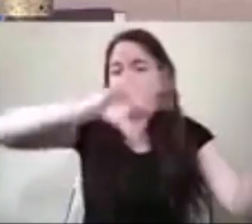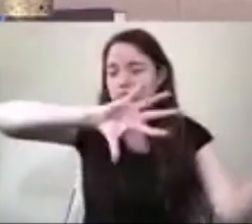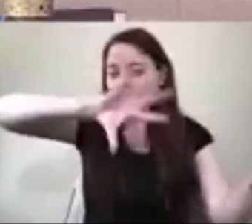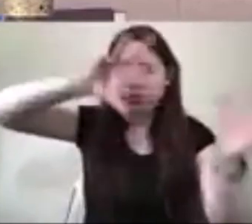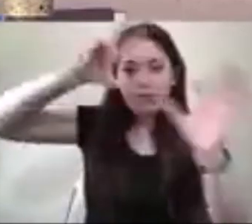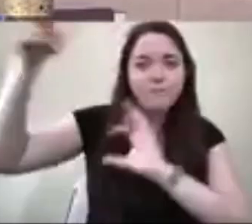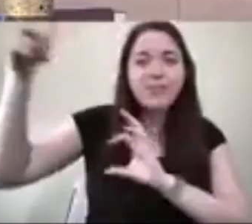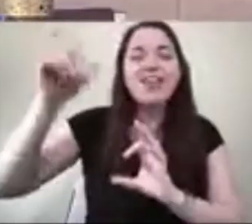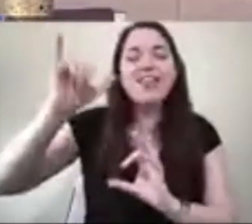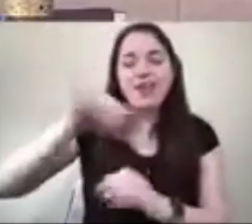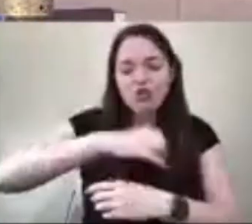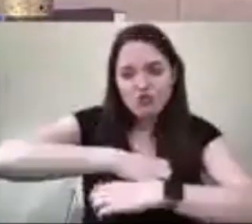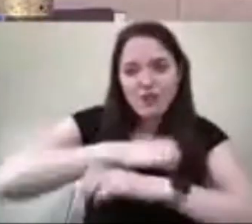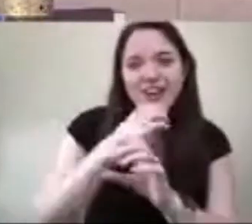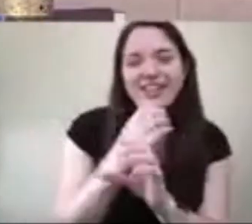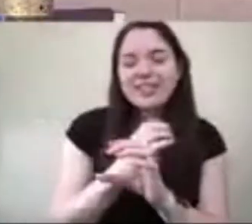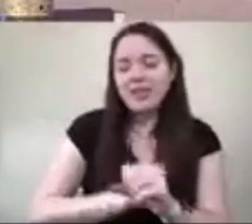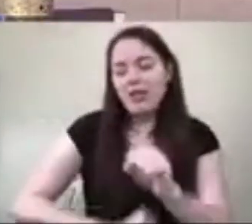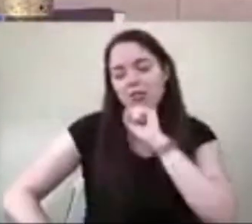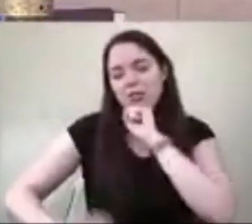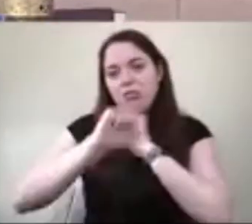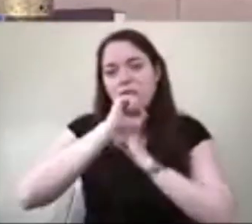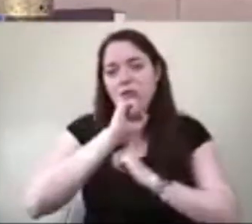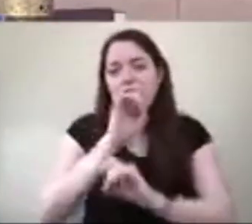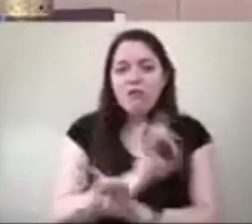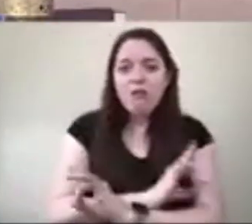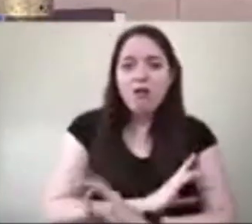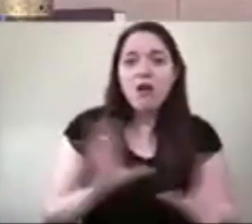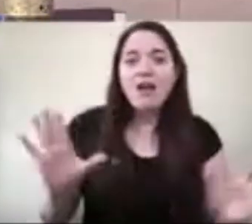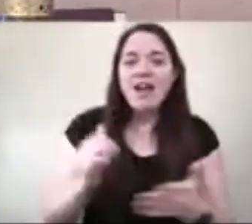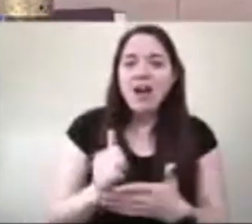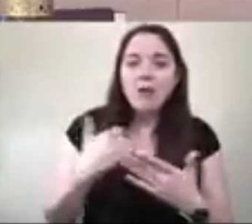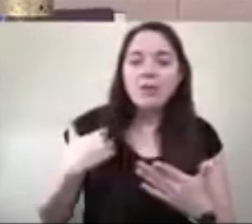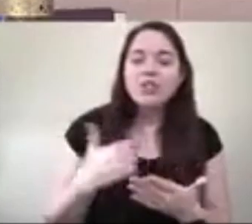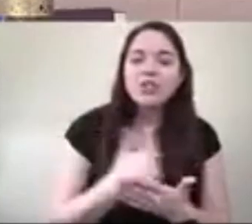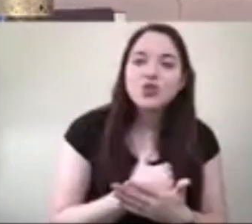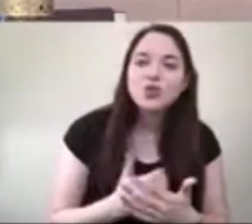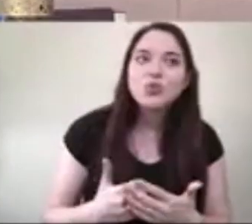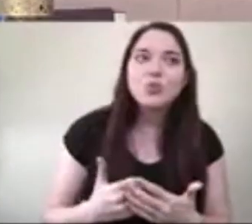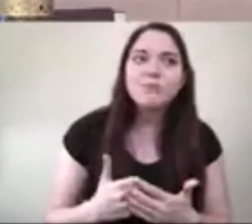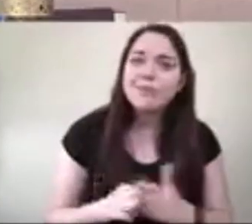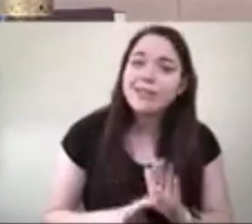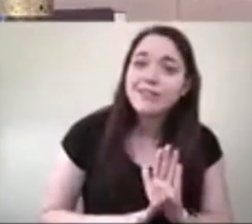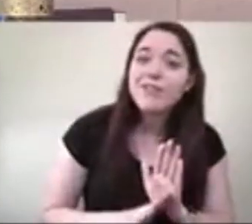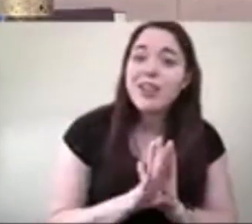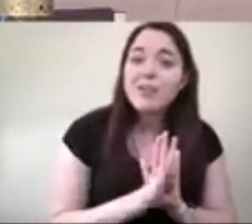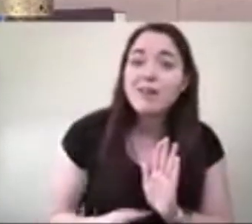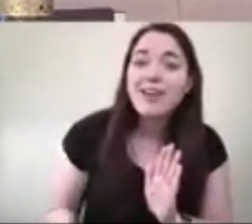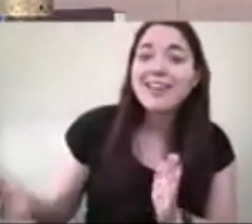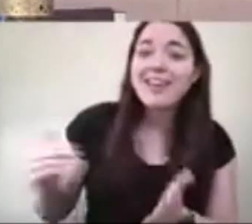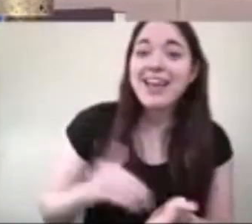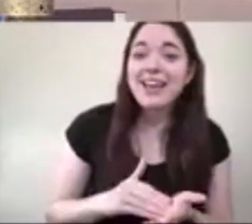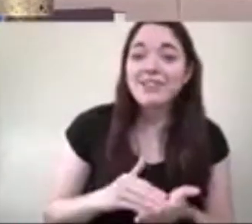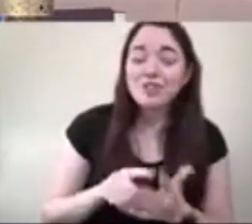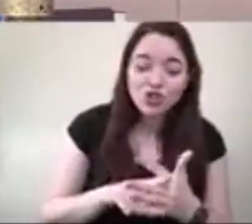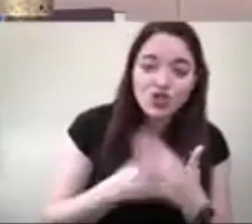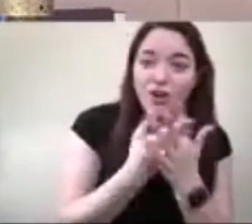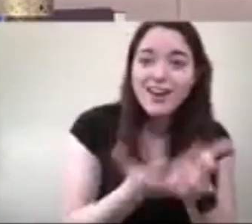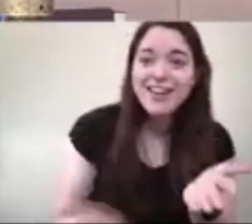again, this time on solid ground. That kind of rebuilding and change is not